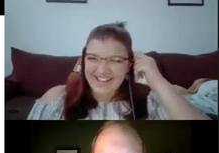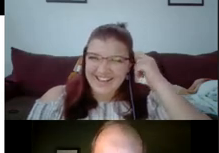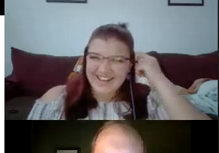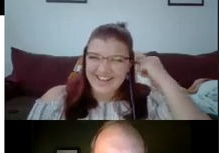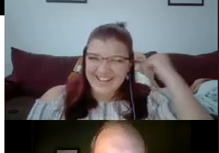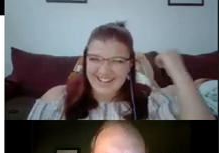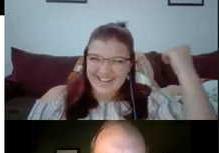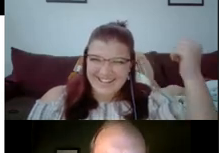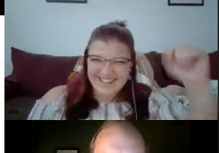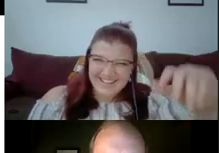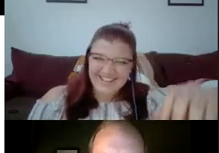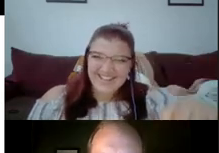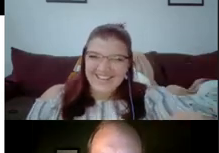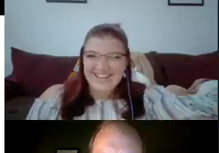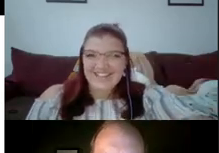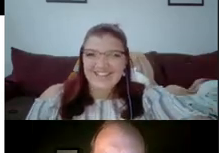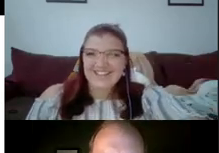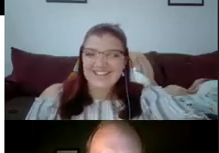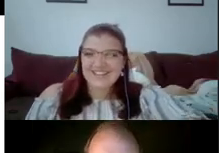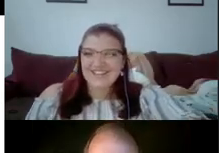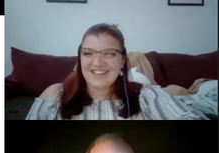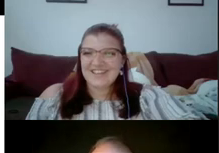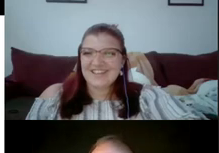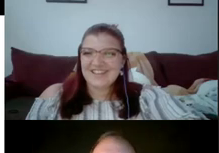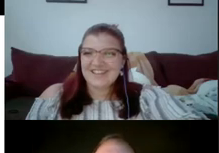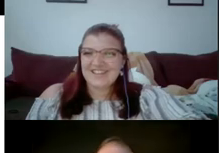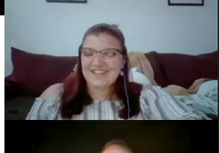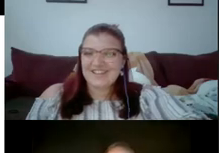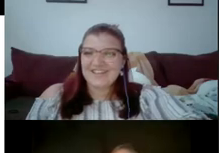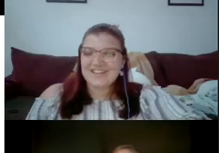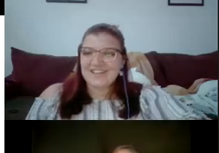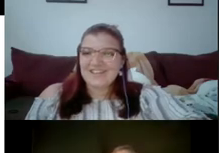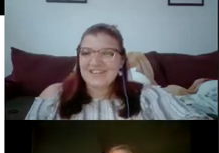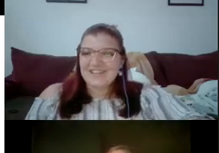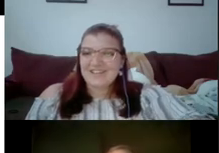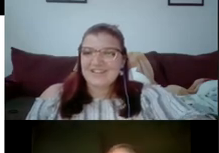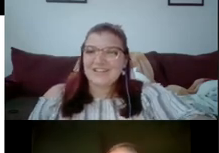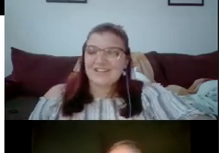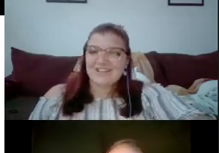secret ballot back then, we wouldn't be talking today. Well,